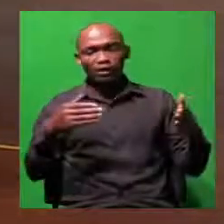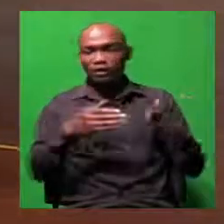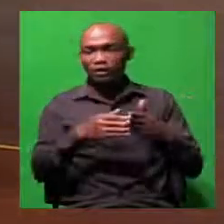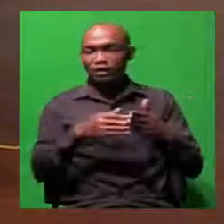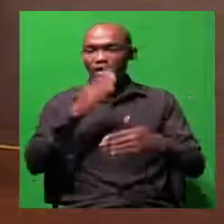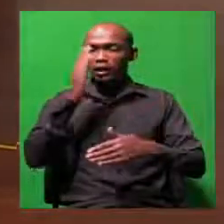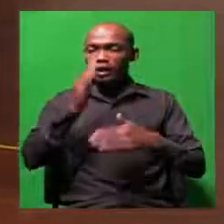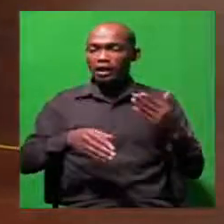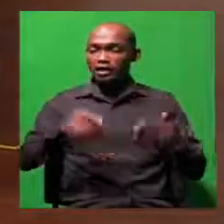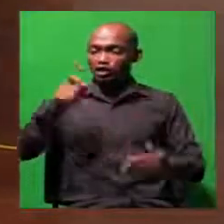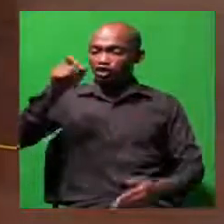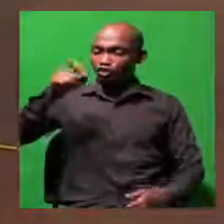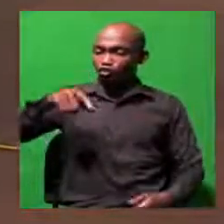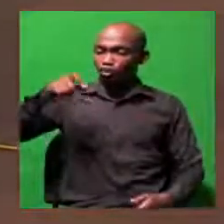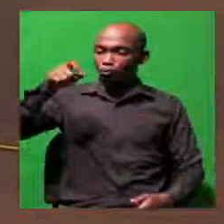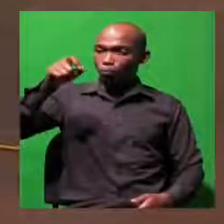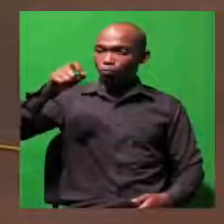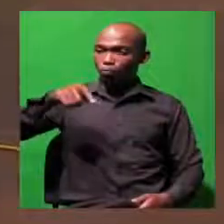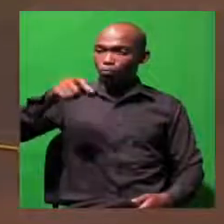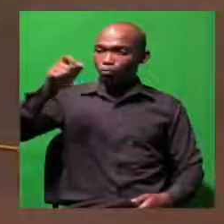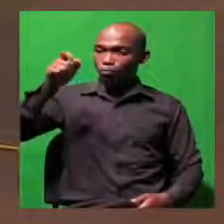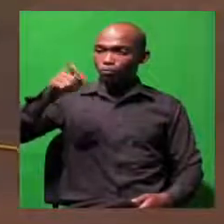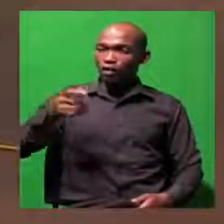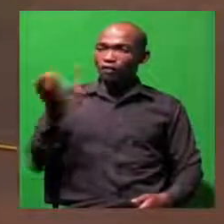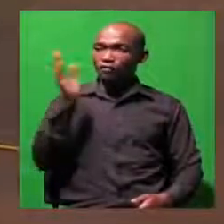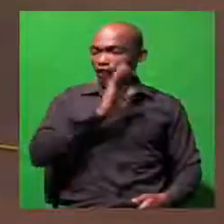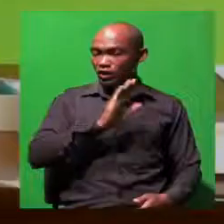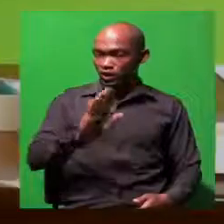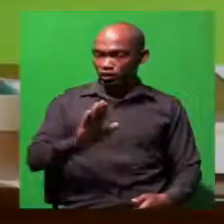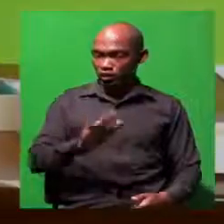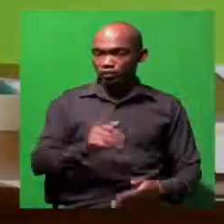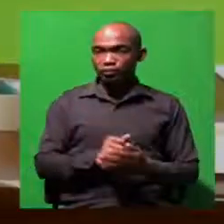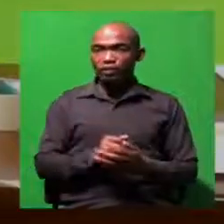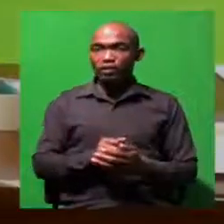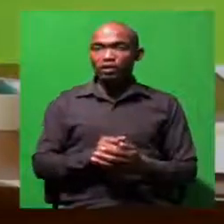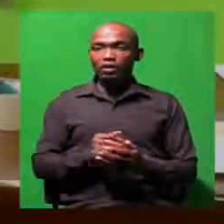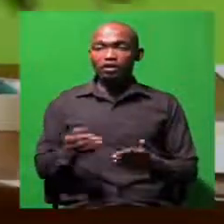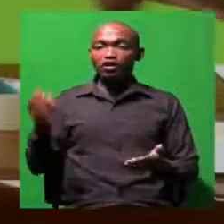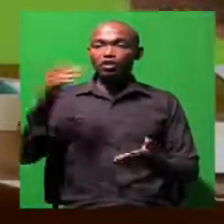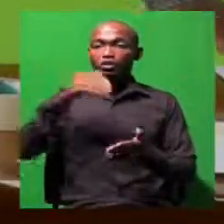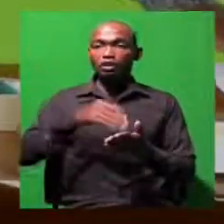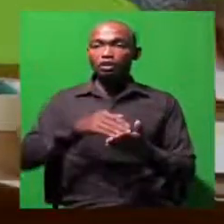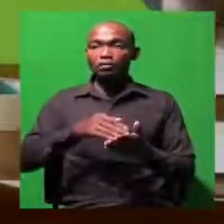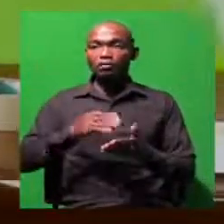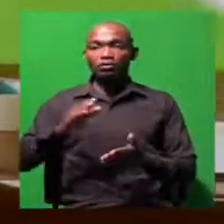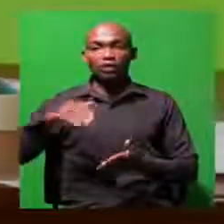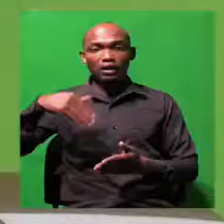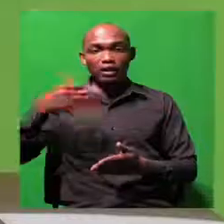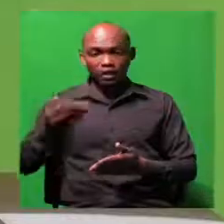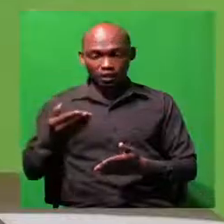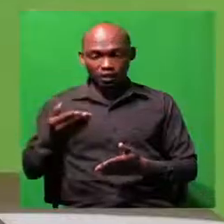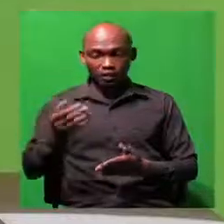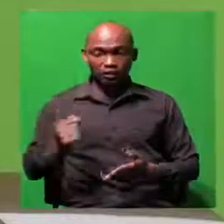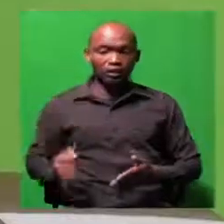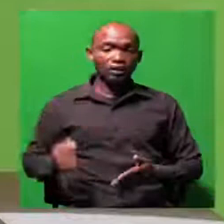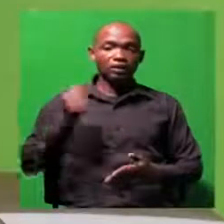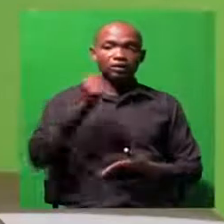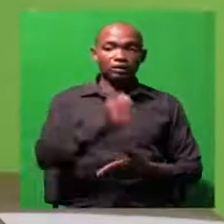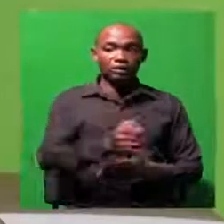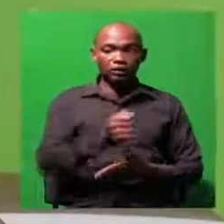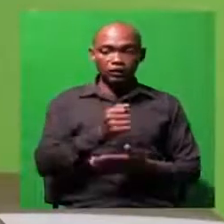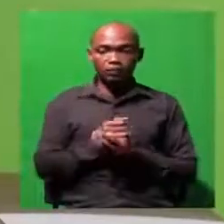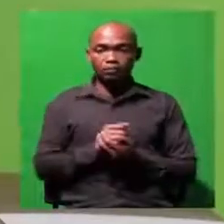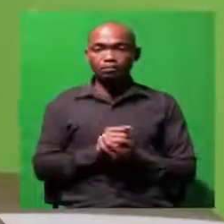last drop. That was procedure number 2. Now we are coming